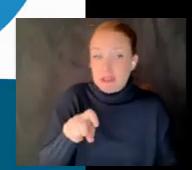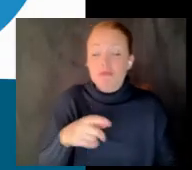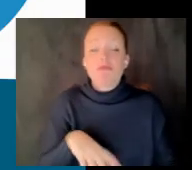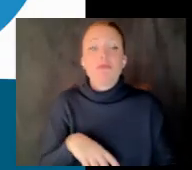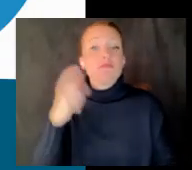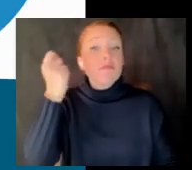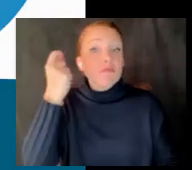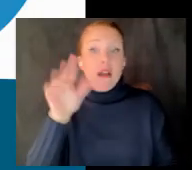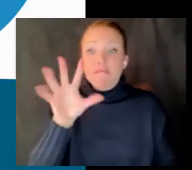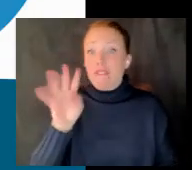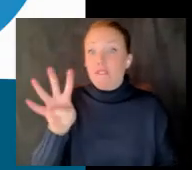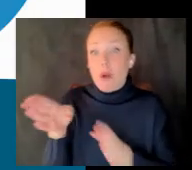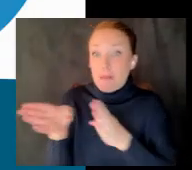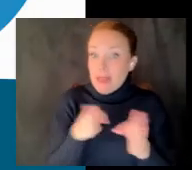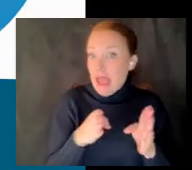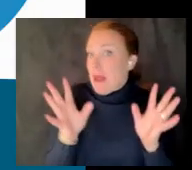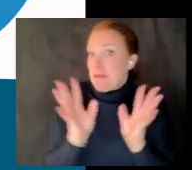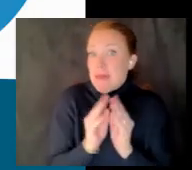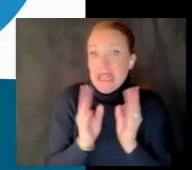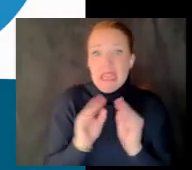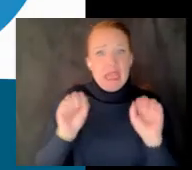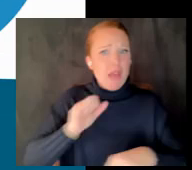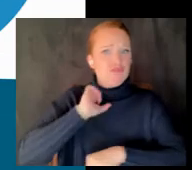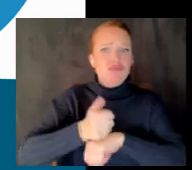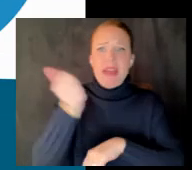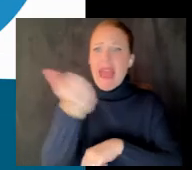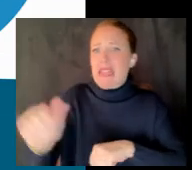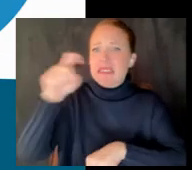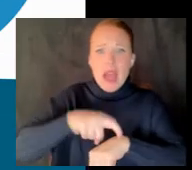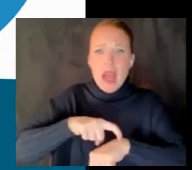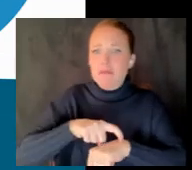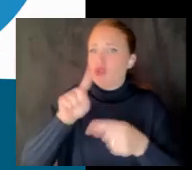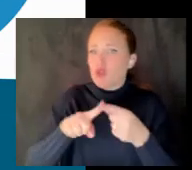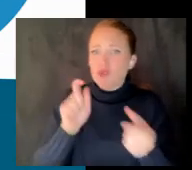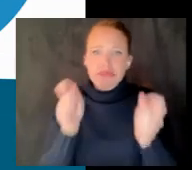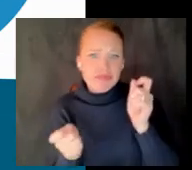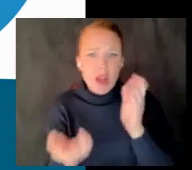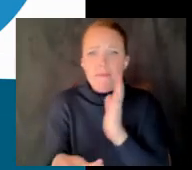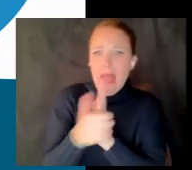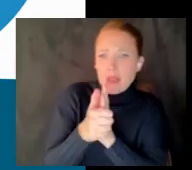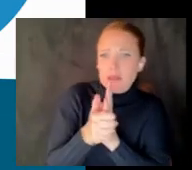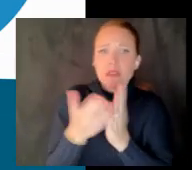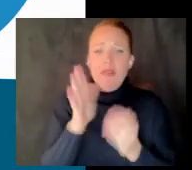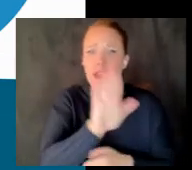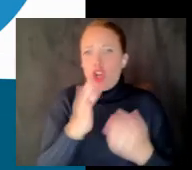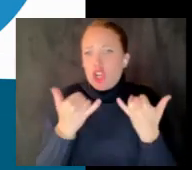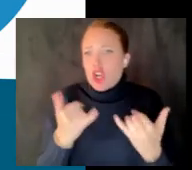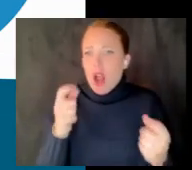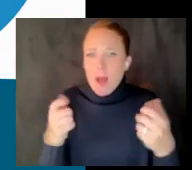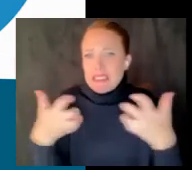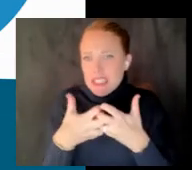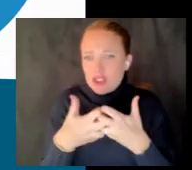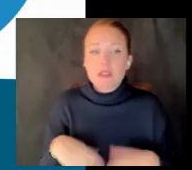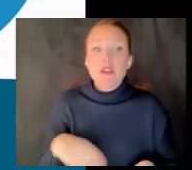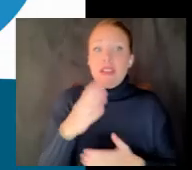However, a 504 plan meeting may occur at any time to revise accommodations during the school year if needed. A Section 504